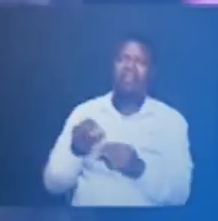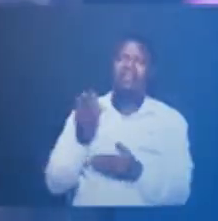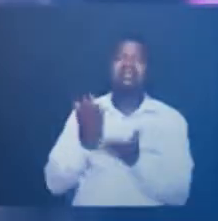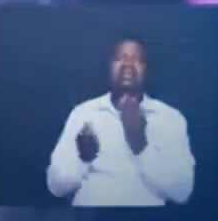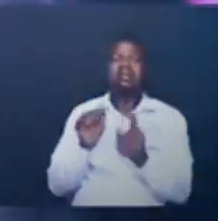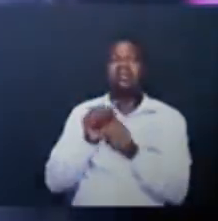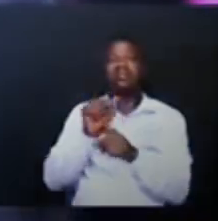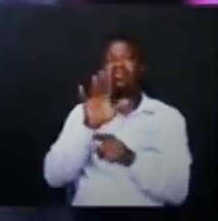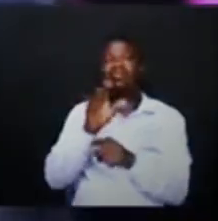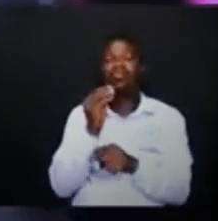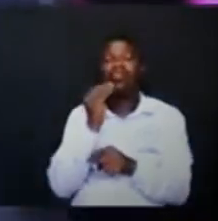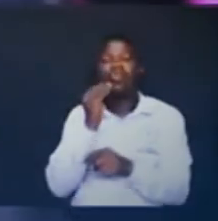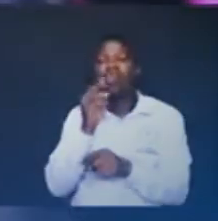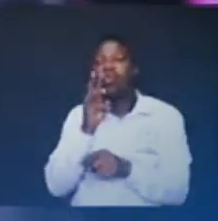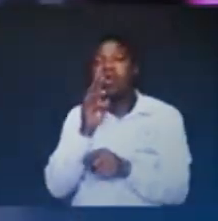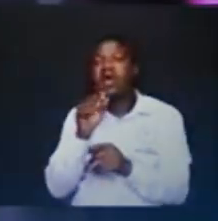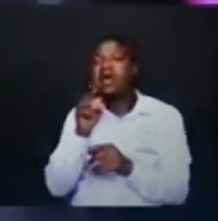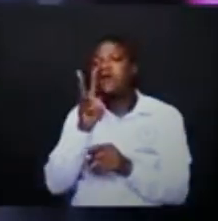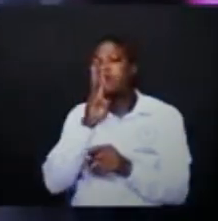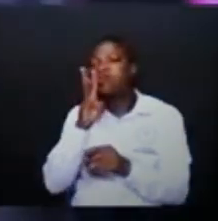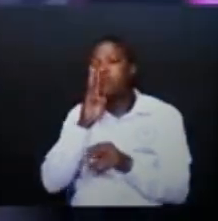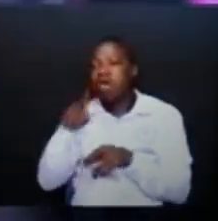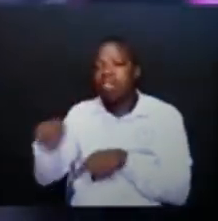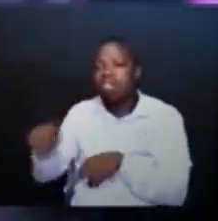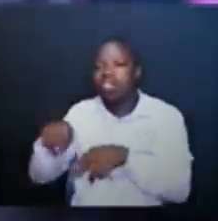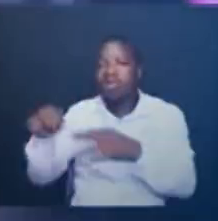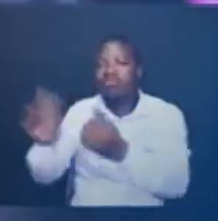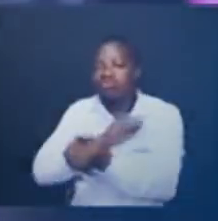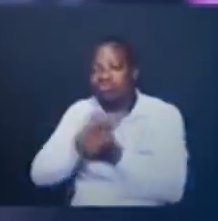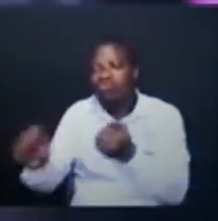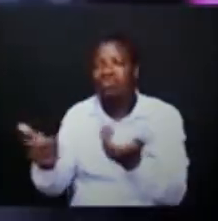water bodies.